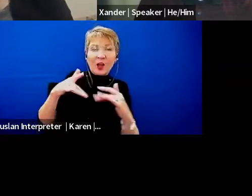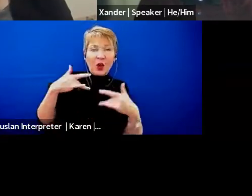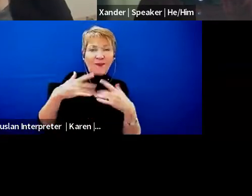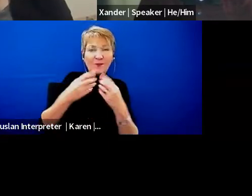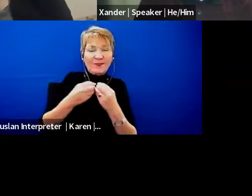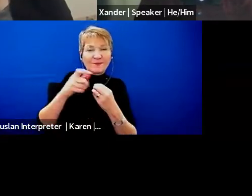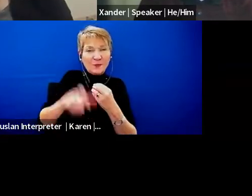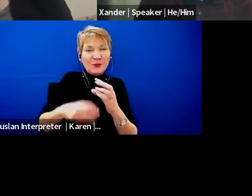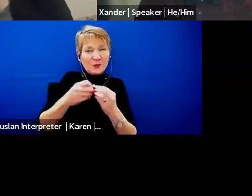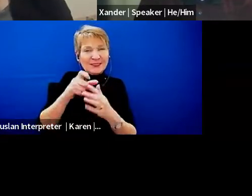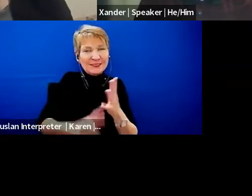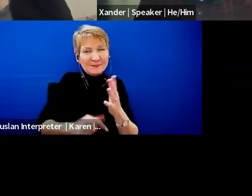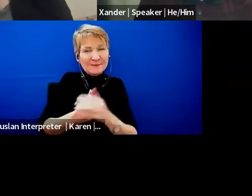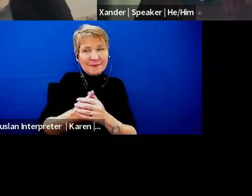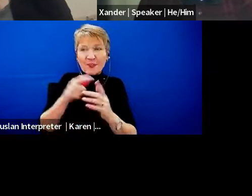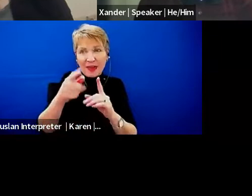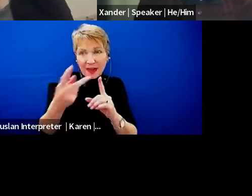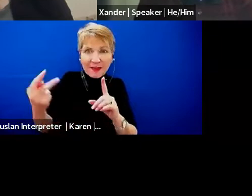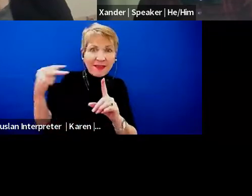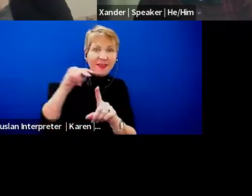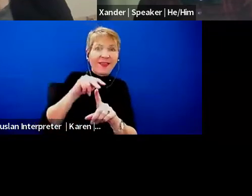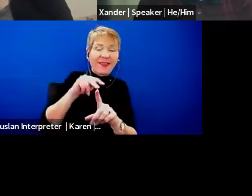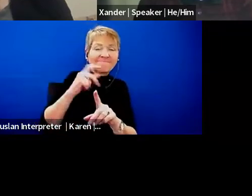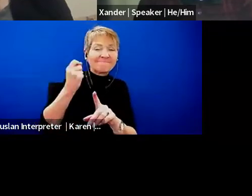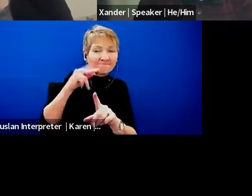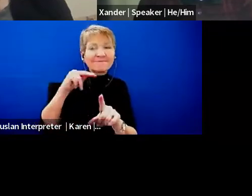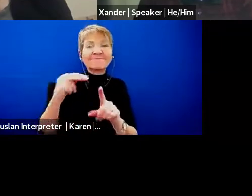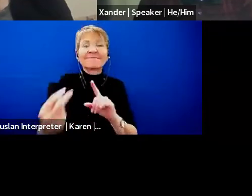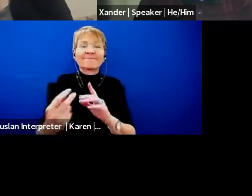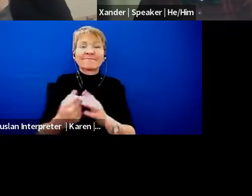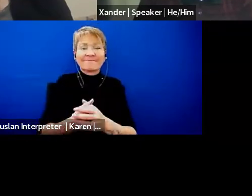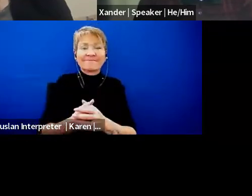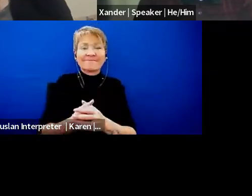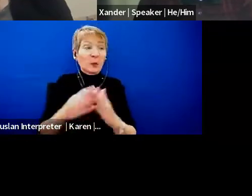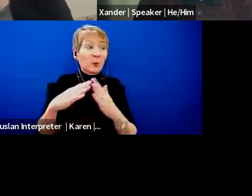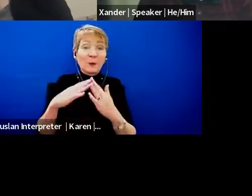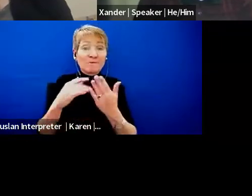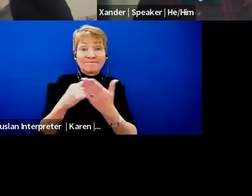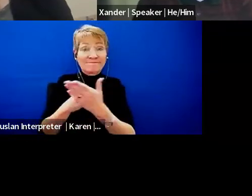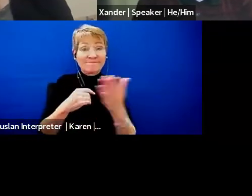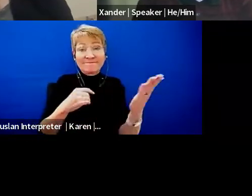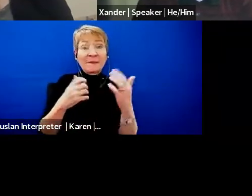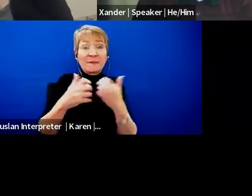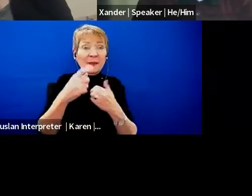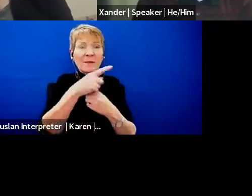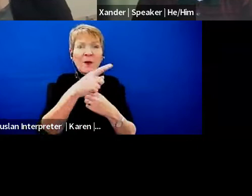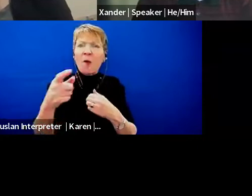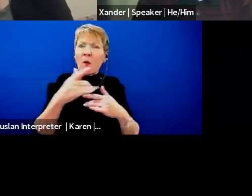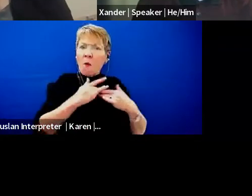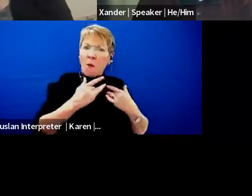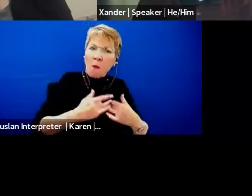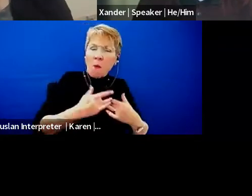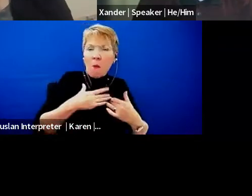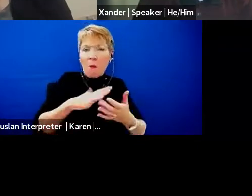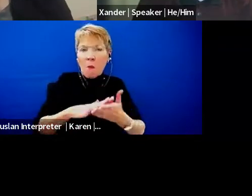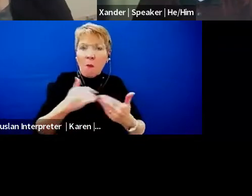disability. I found that society has many people with very good intentions, but a lot